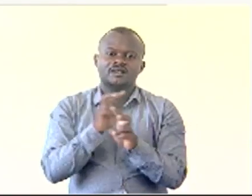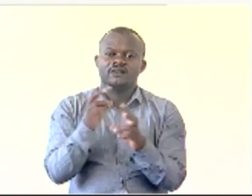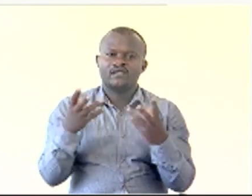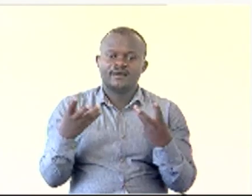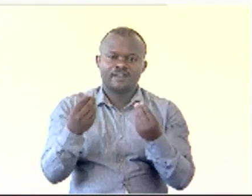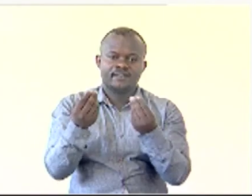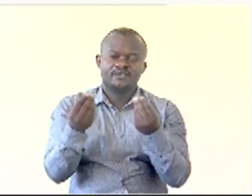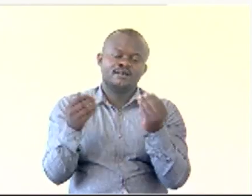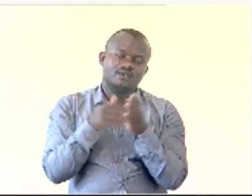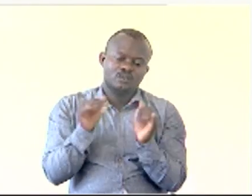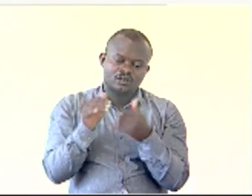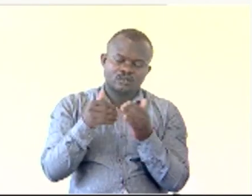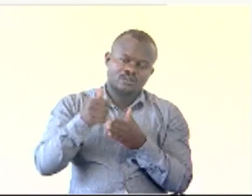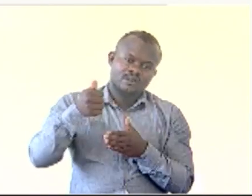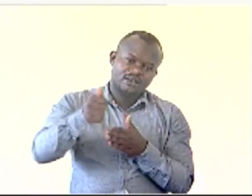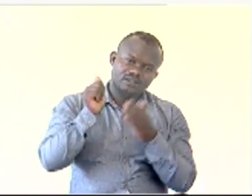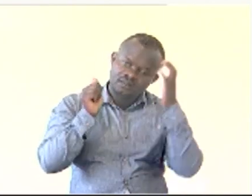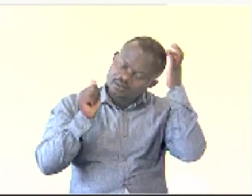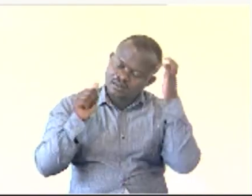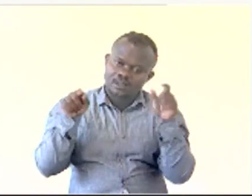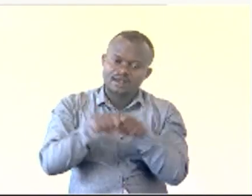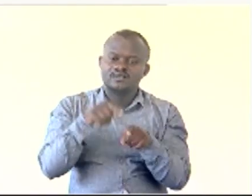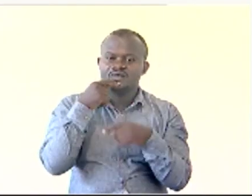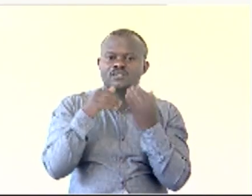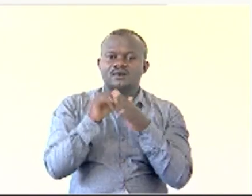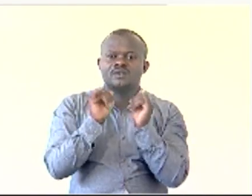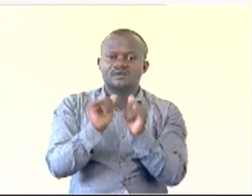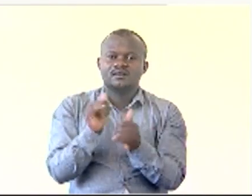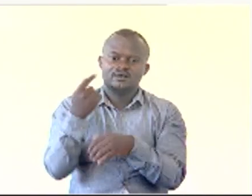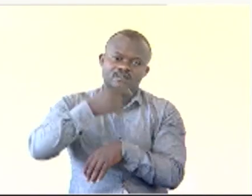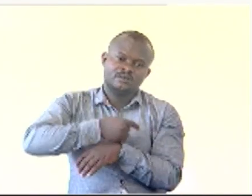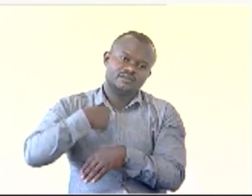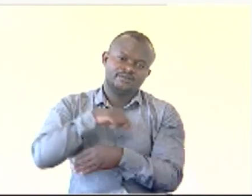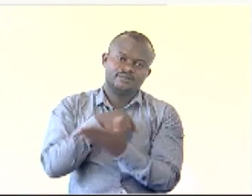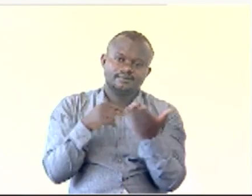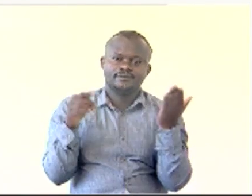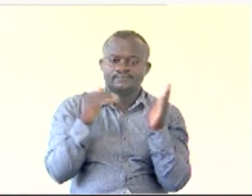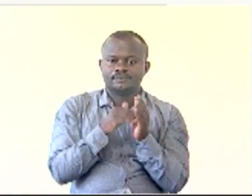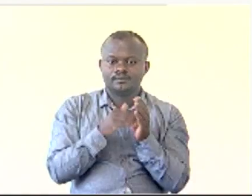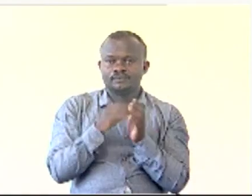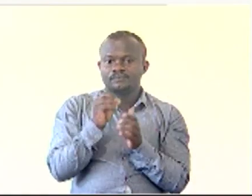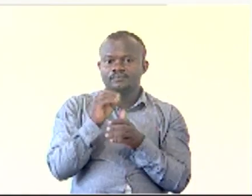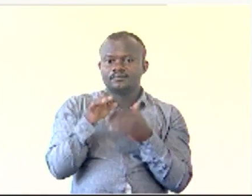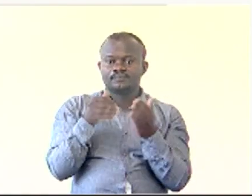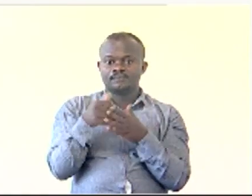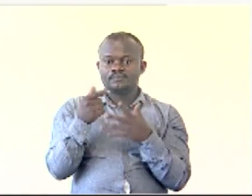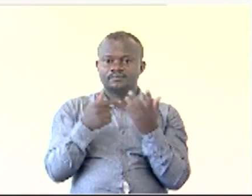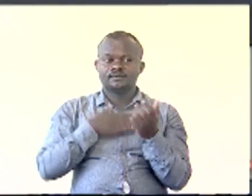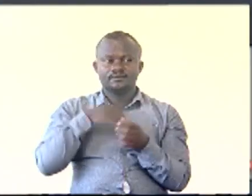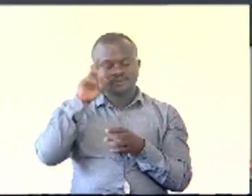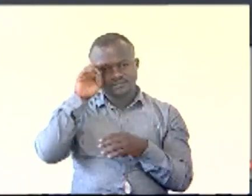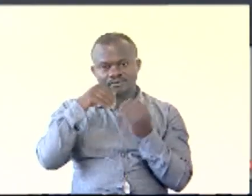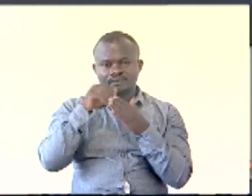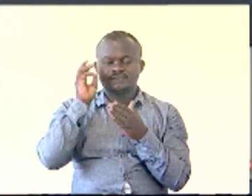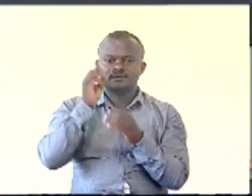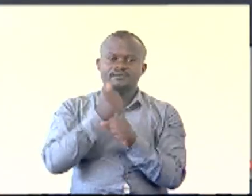easy. You try it as you are still in holidays and because of COVID. So I think you are going to